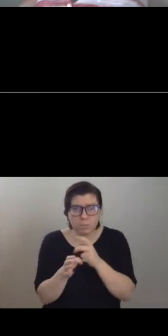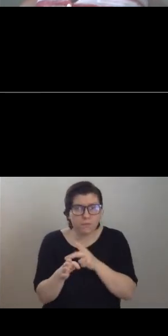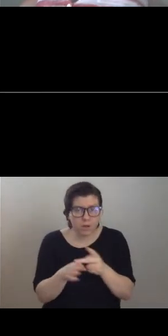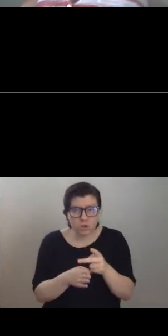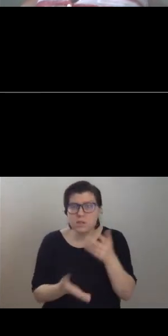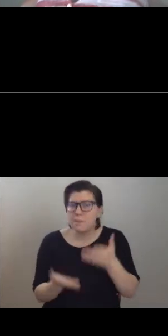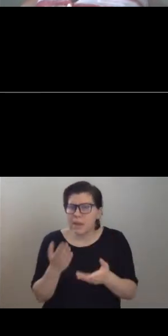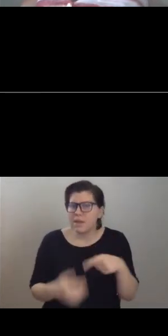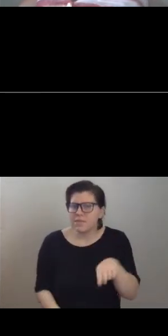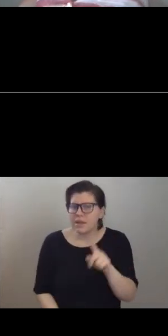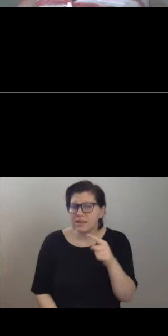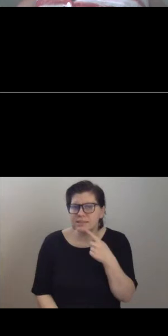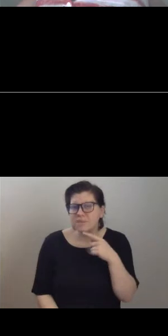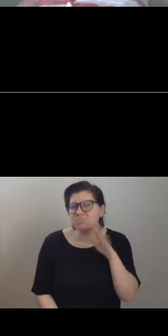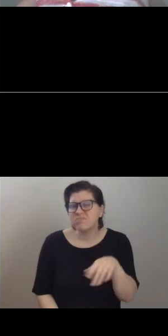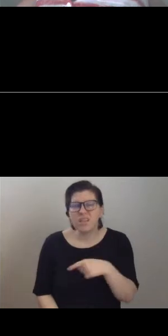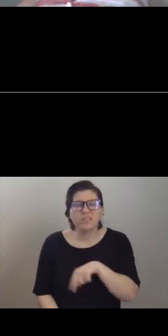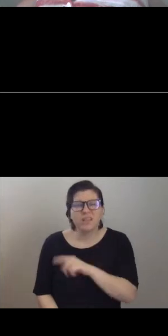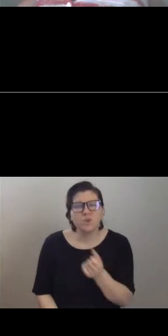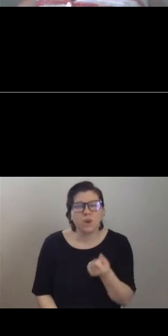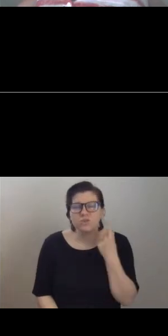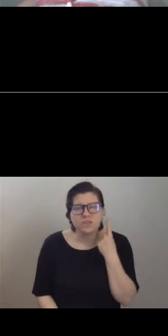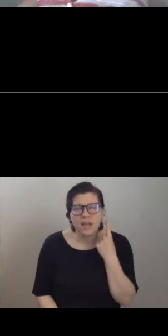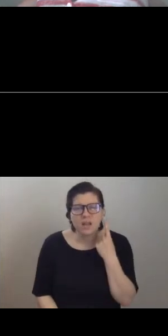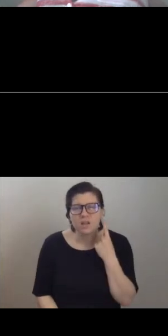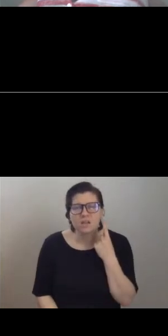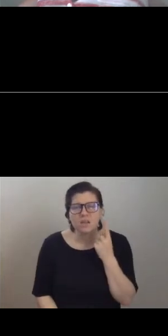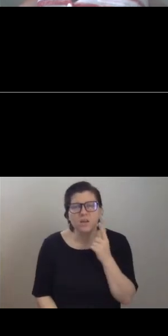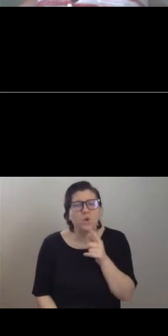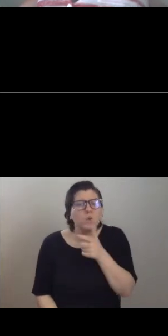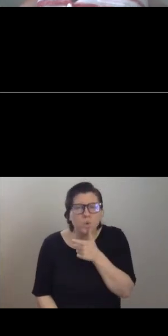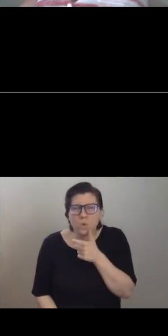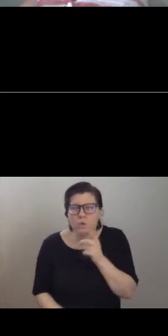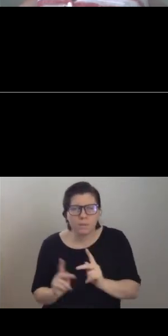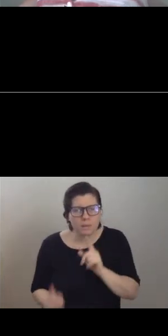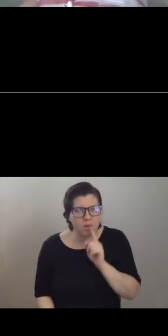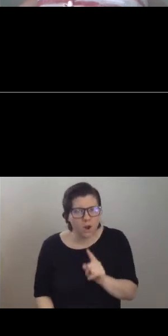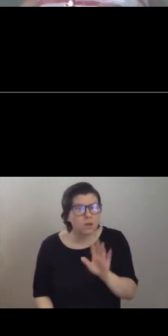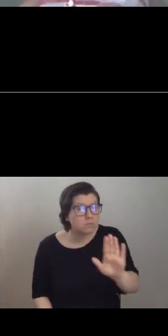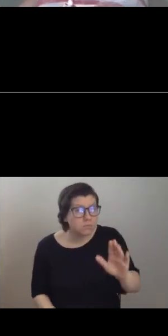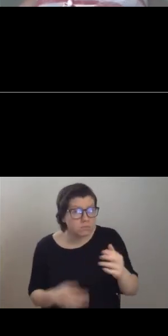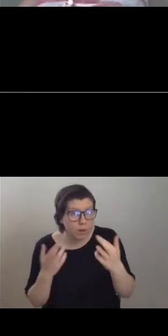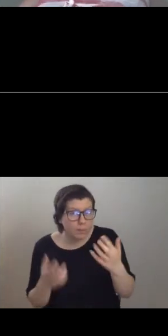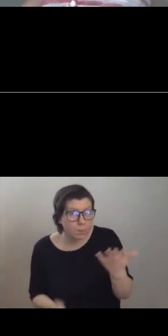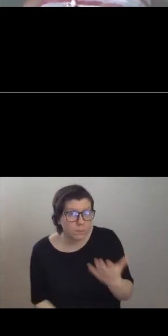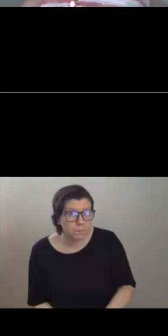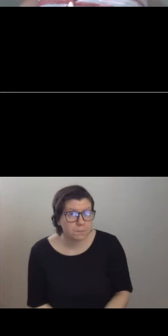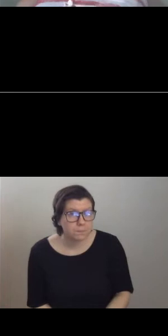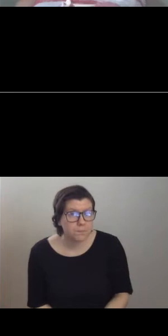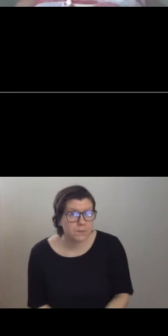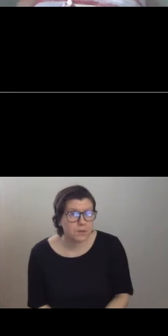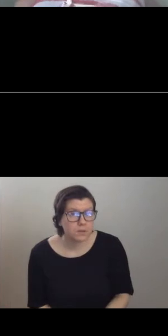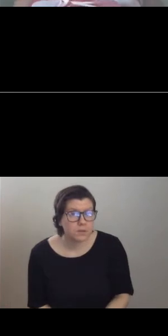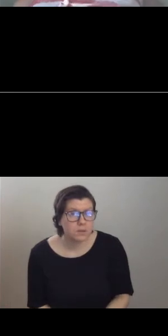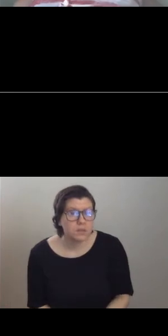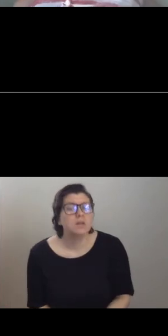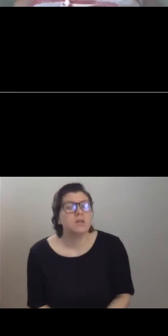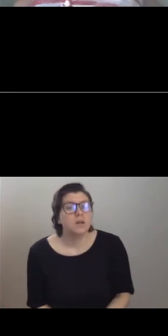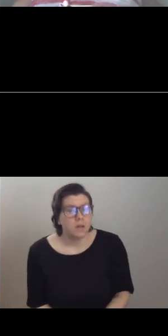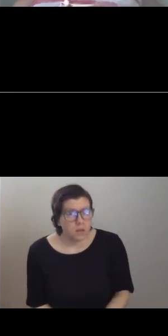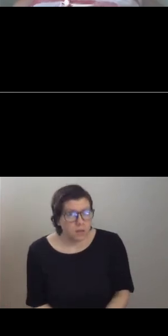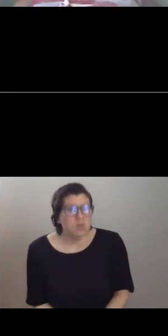and say, but Tracy, they don't understand who these candidates are. Well, one, I'm going to say to